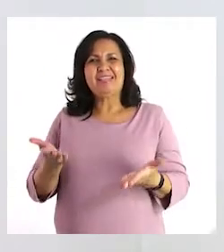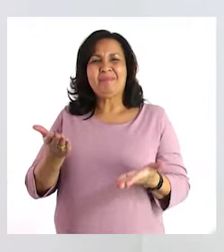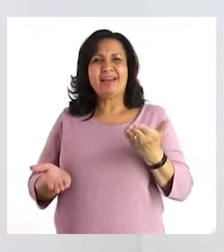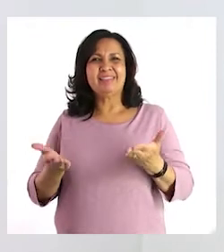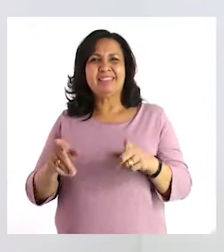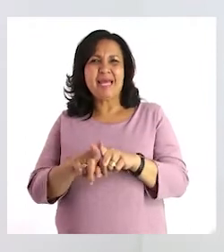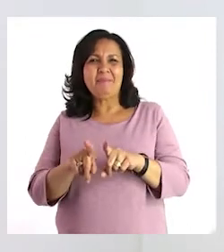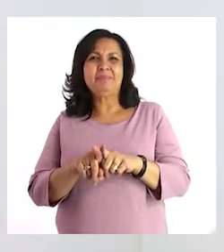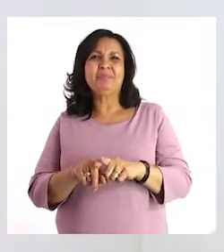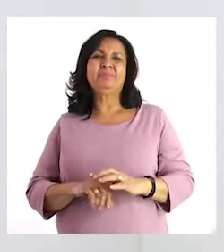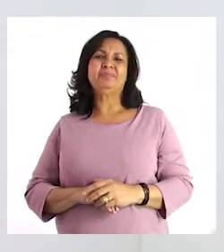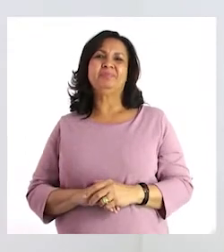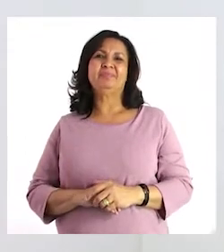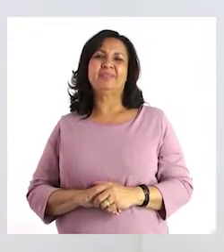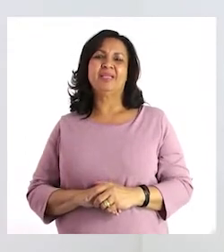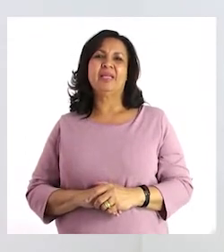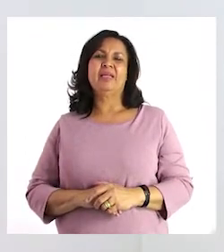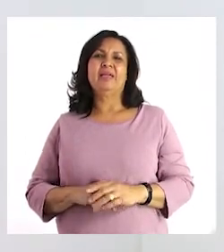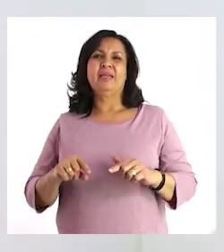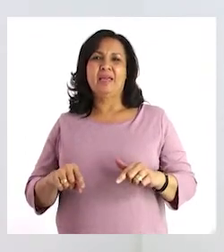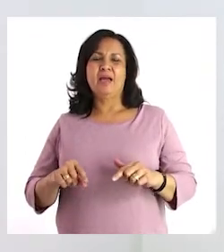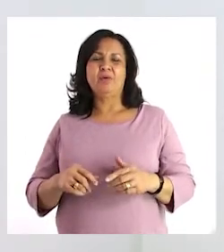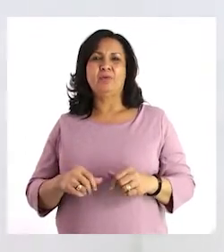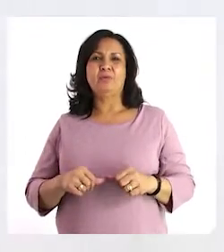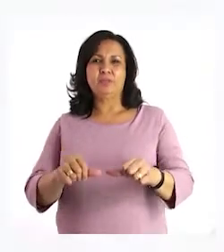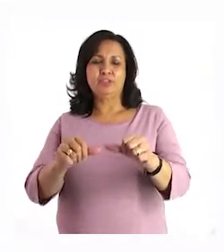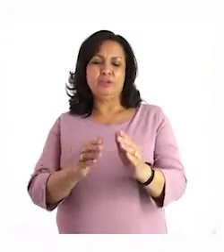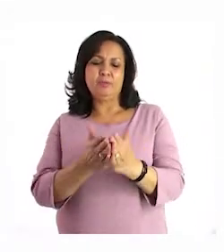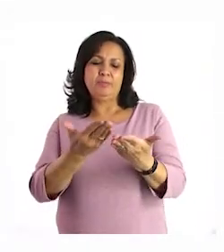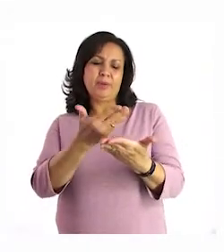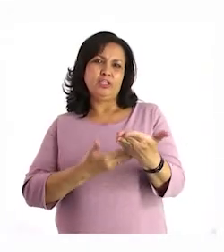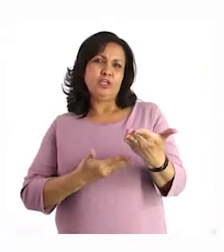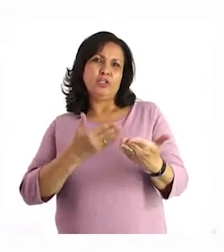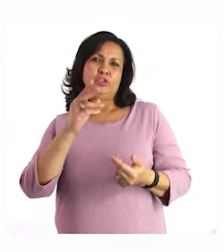letter K. Now let's turn to page 29.